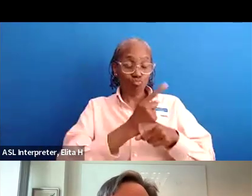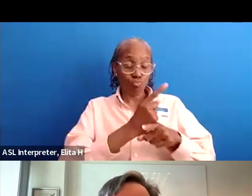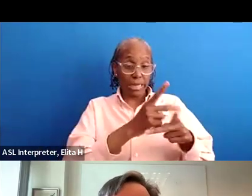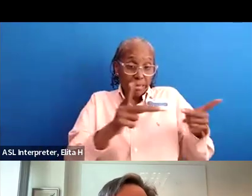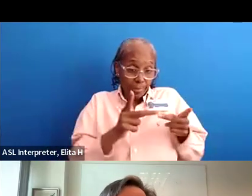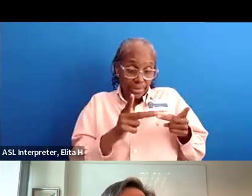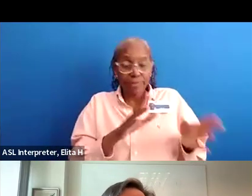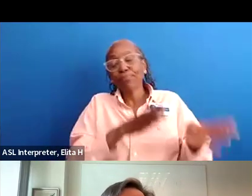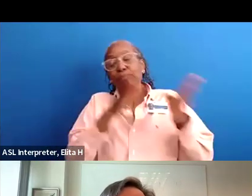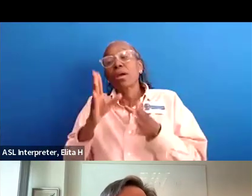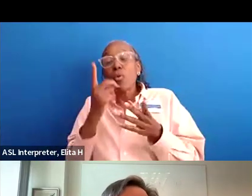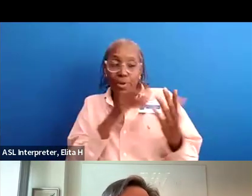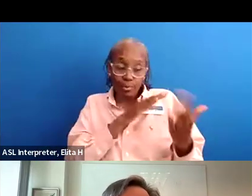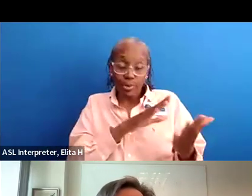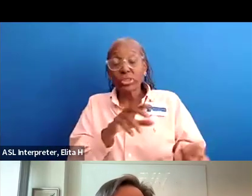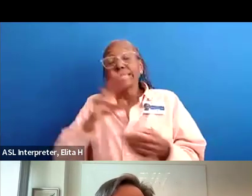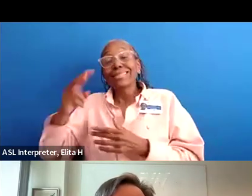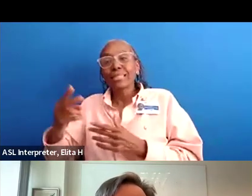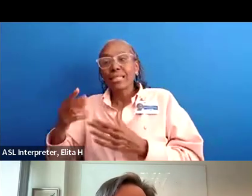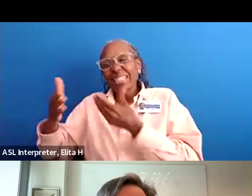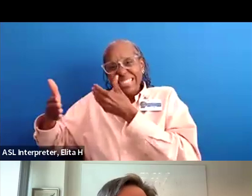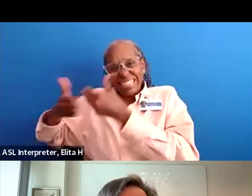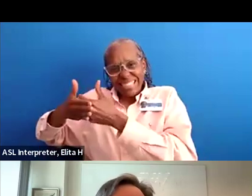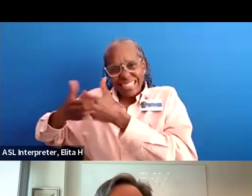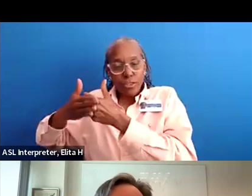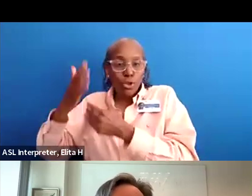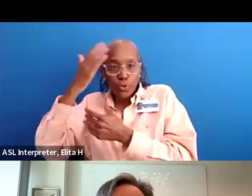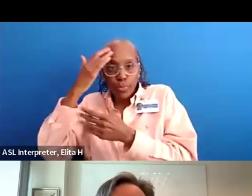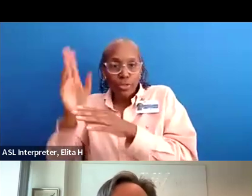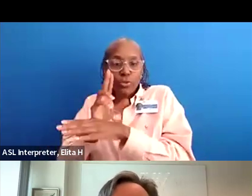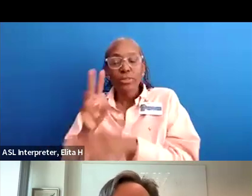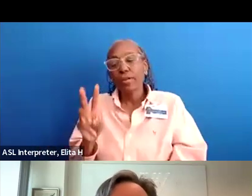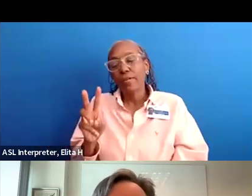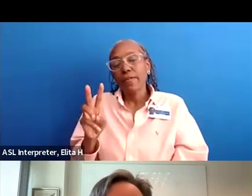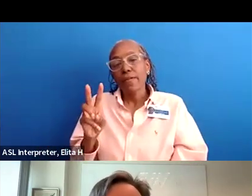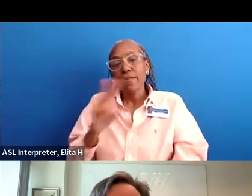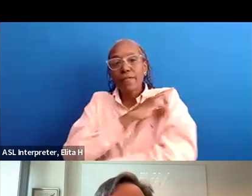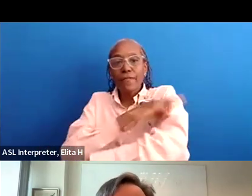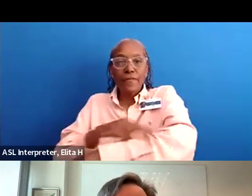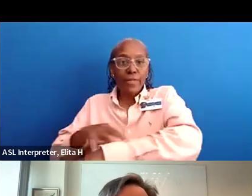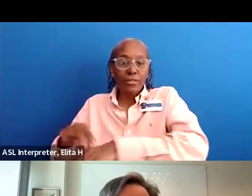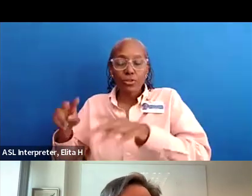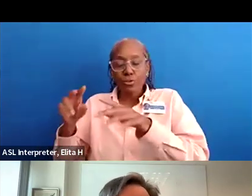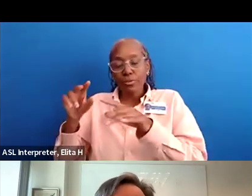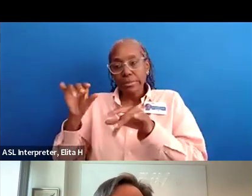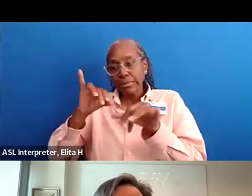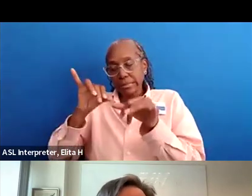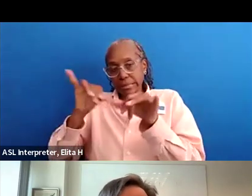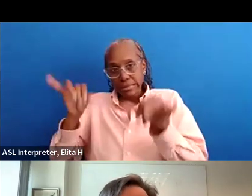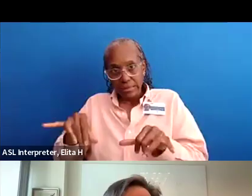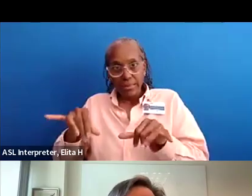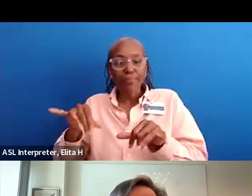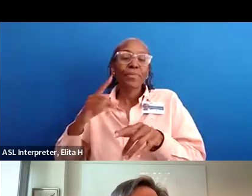There's another approach, which is to get near the brain using the vasculature. So much like an angiography is